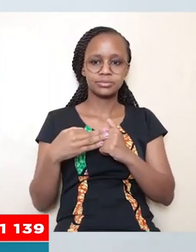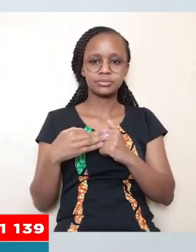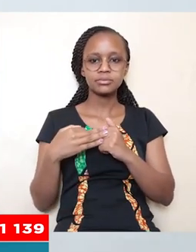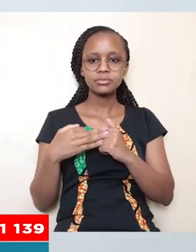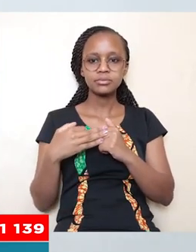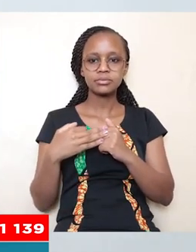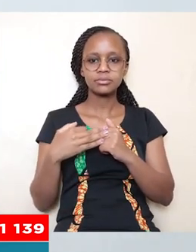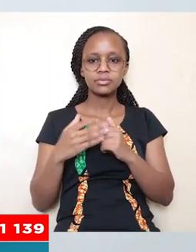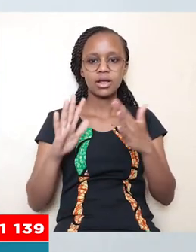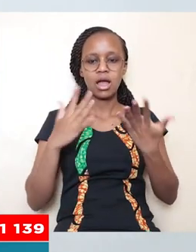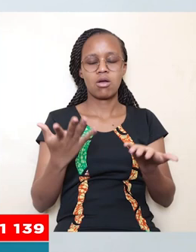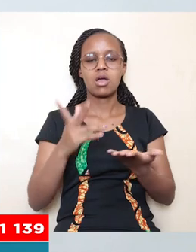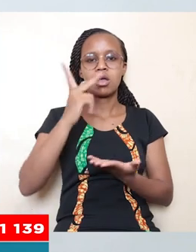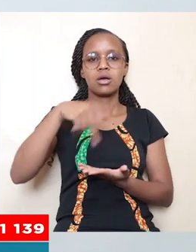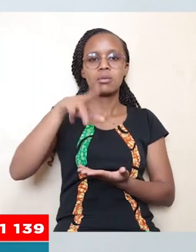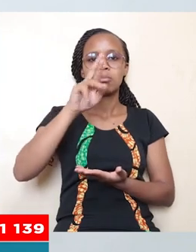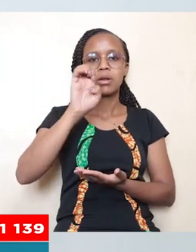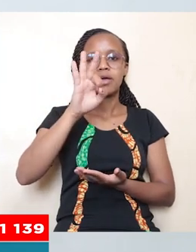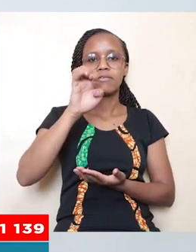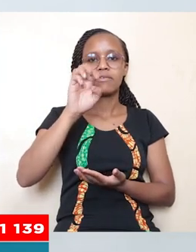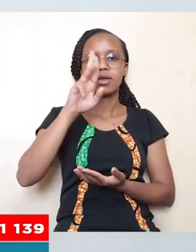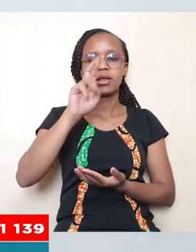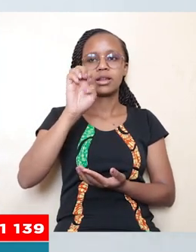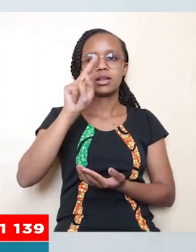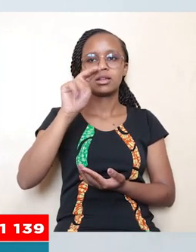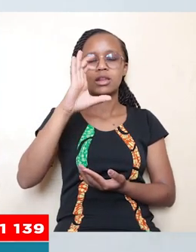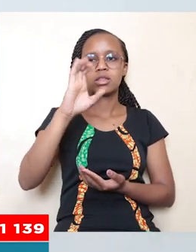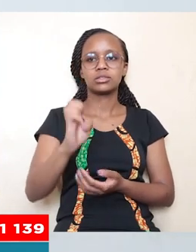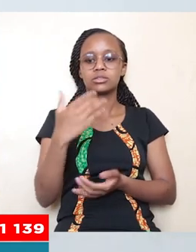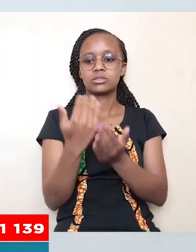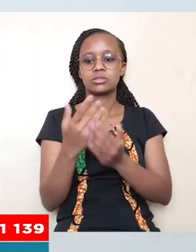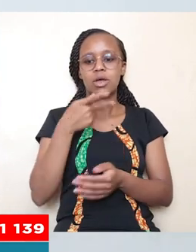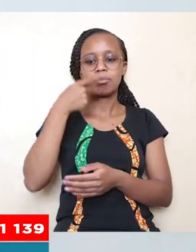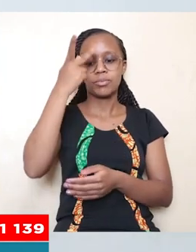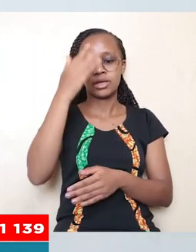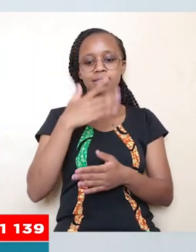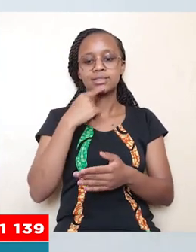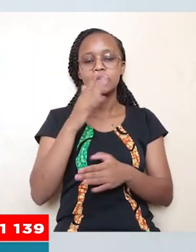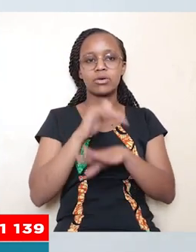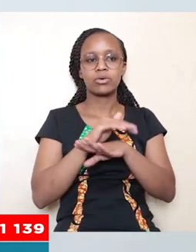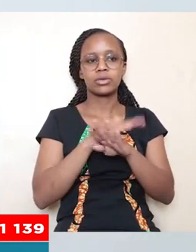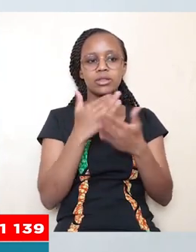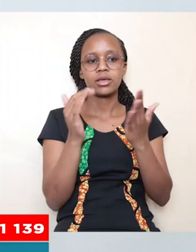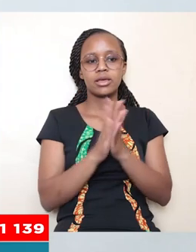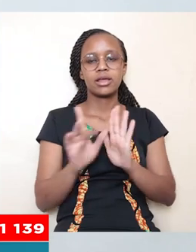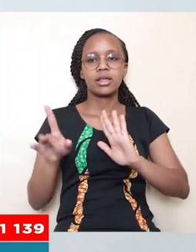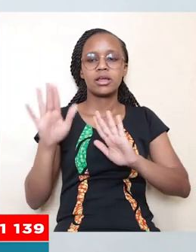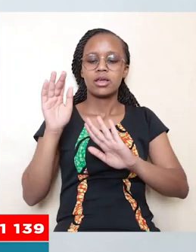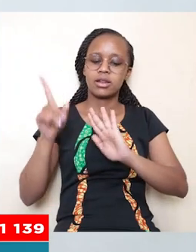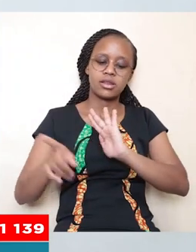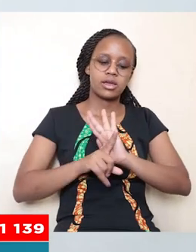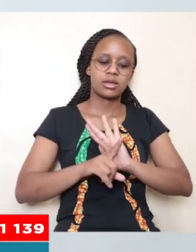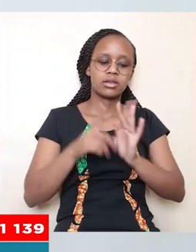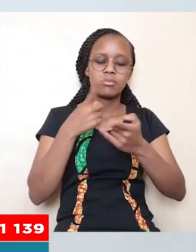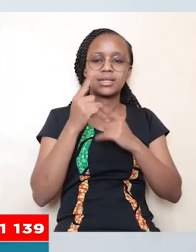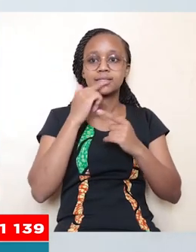preference of the parents. Now here, I'll say something good about them and something negative.